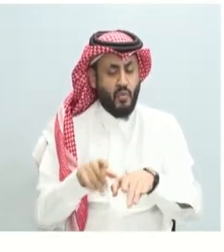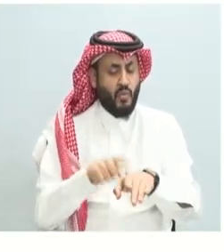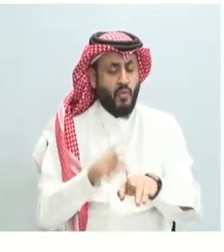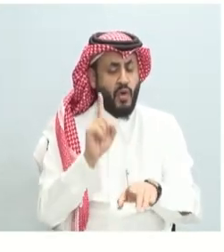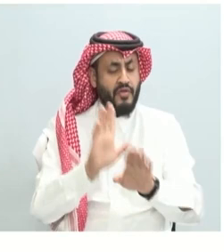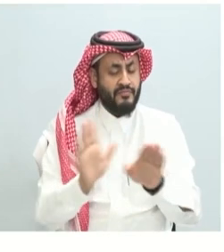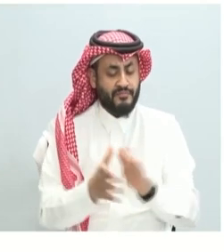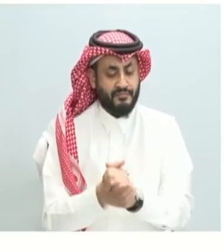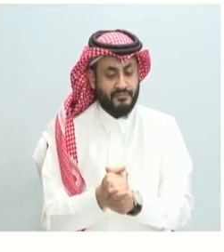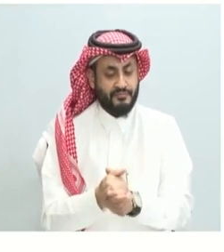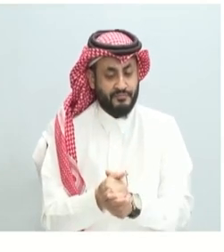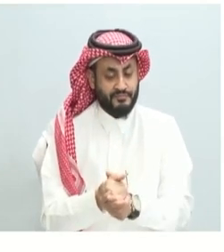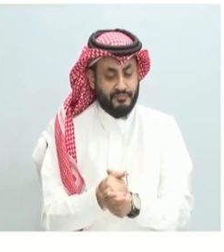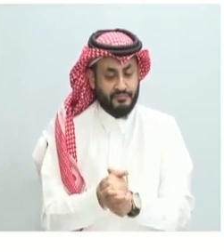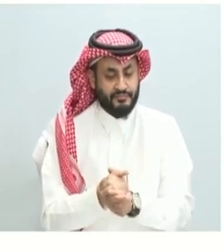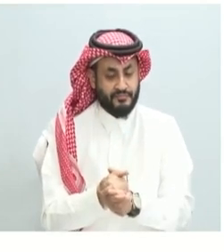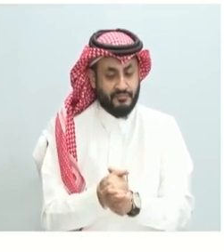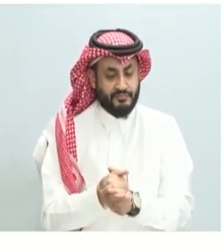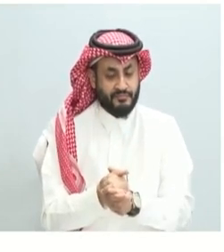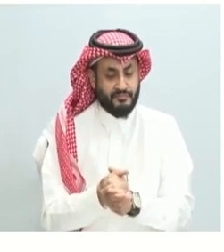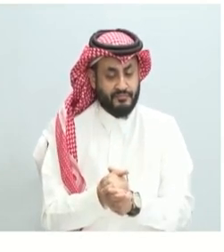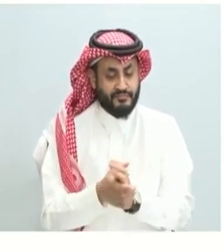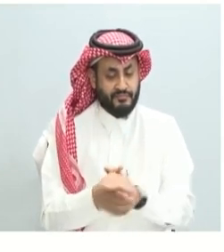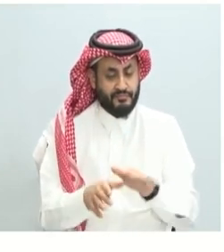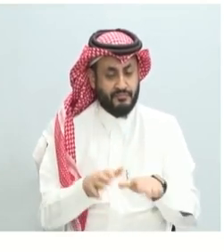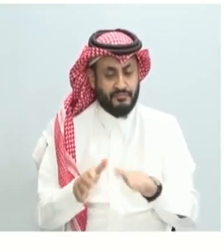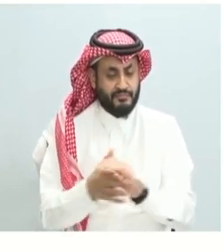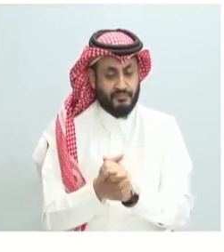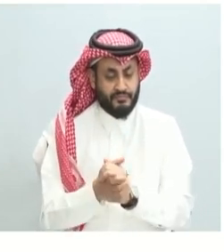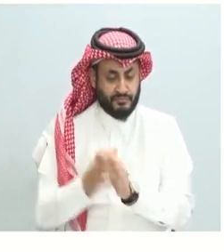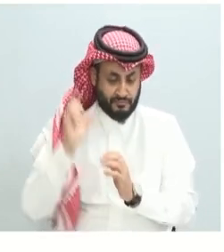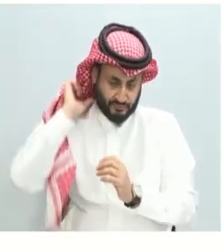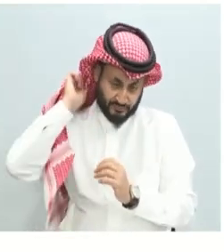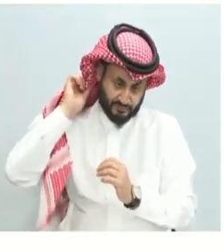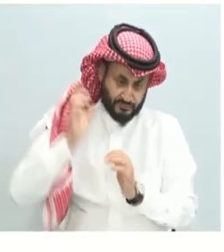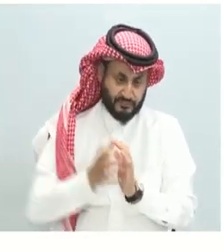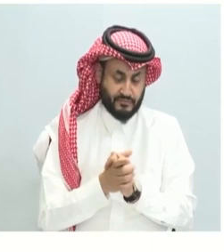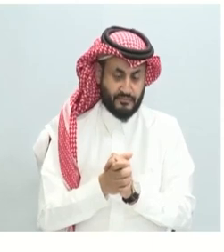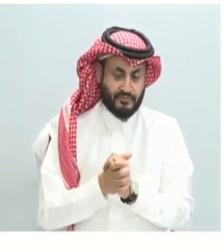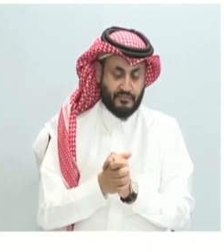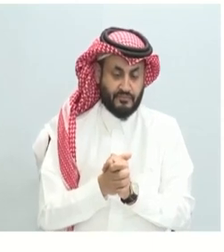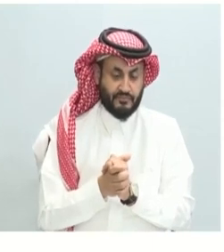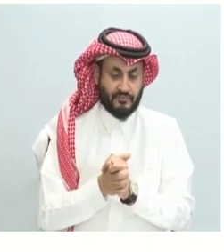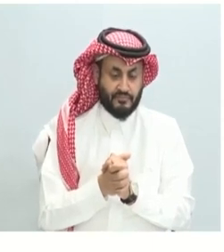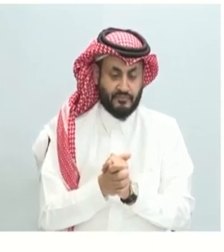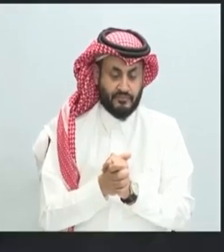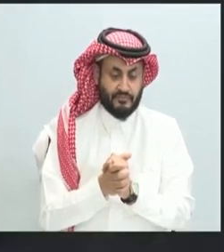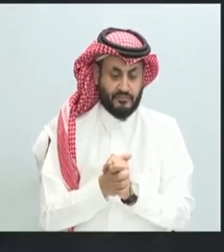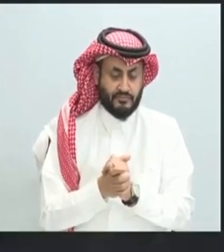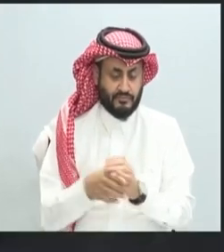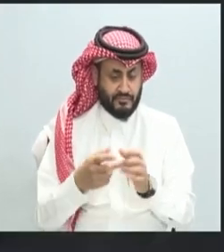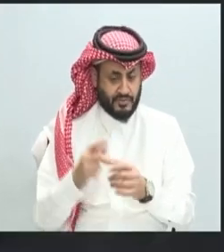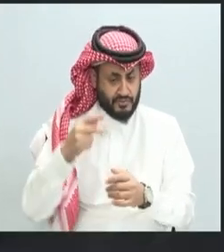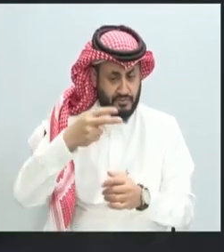that? Well, it's a foot. It's a foot. And what